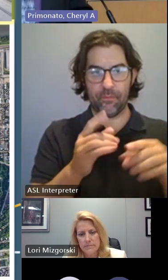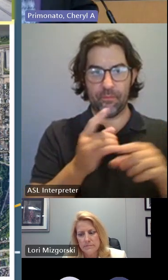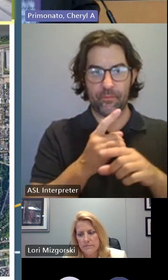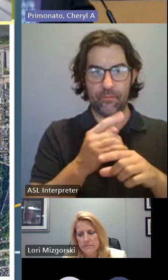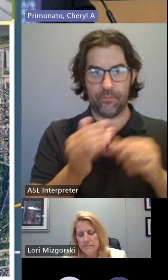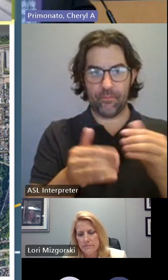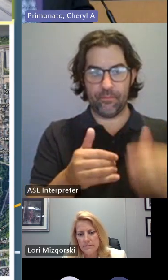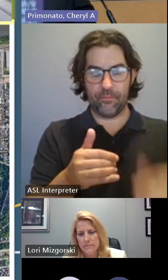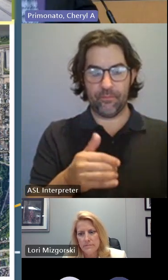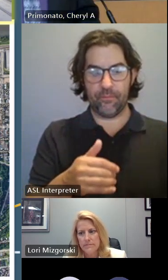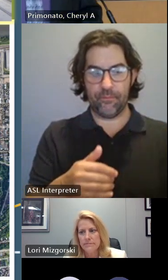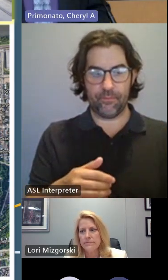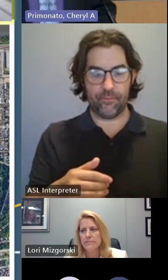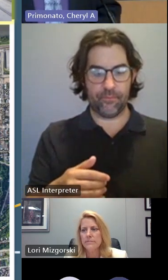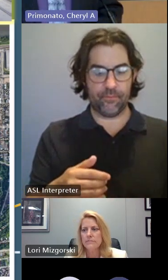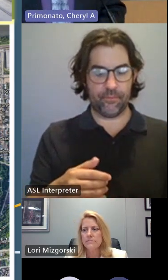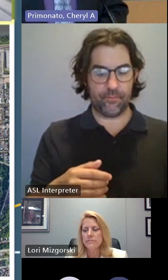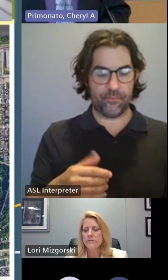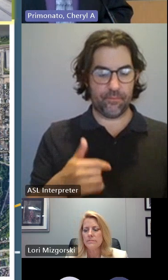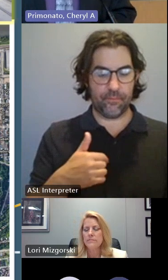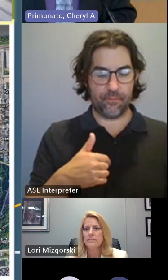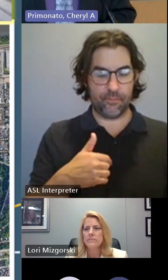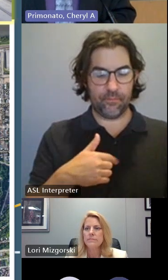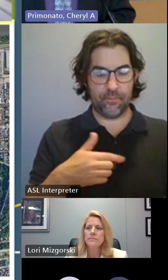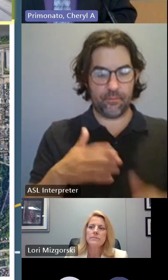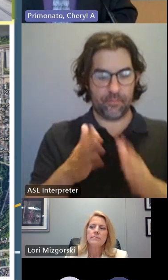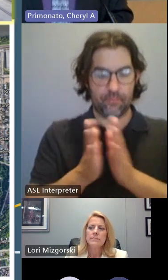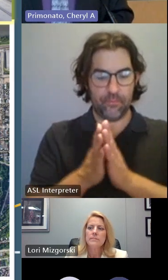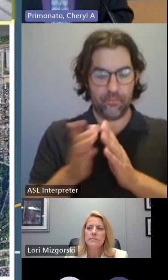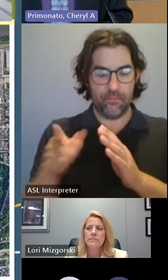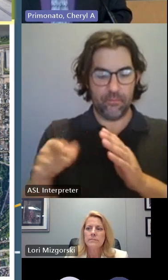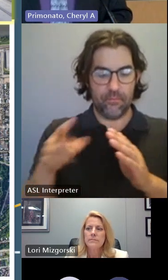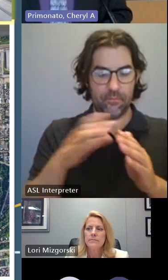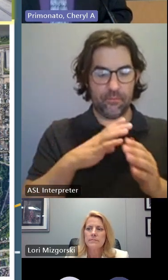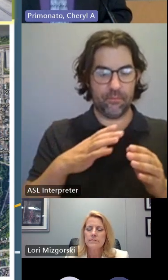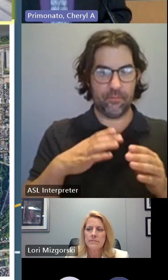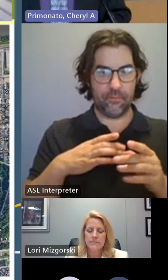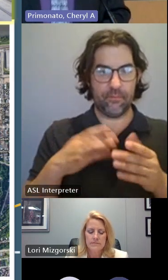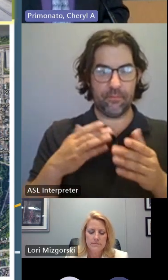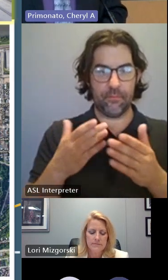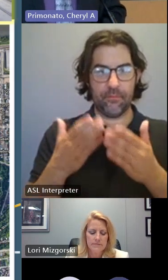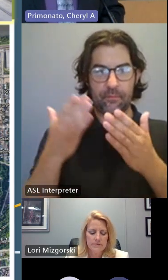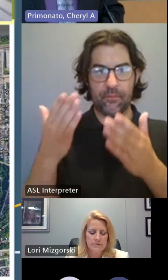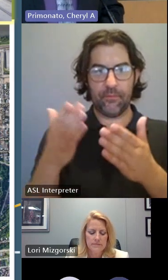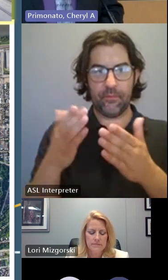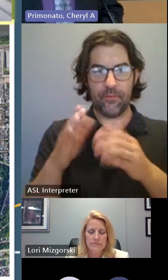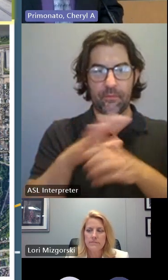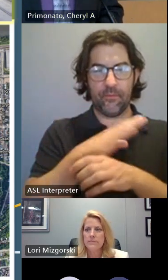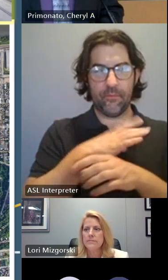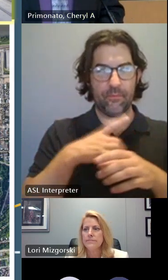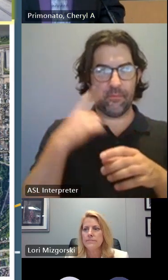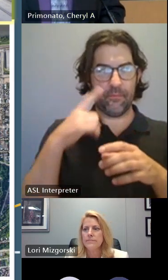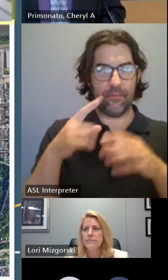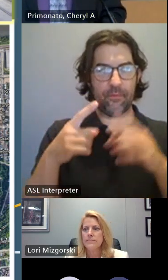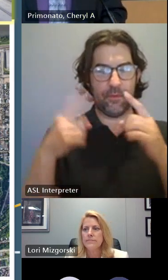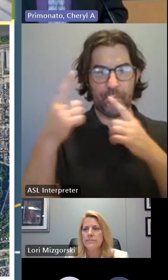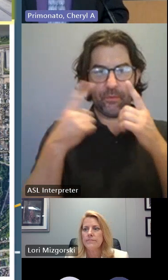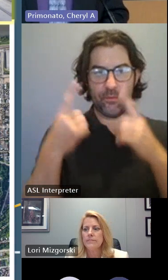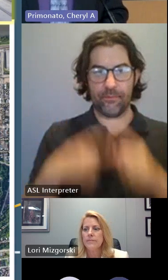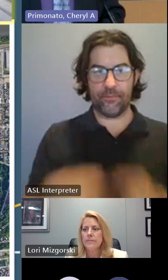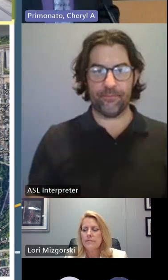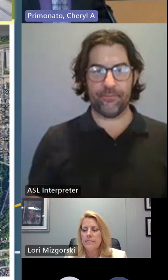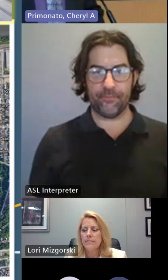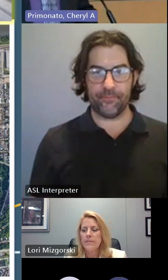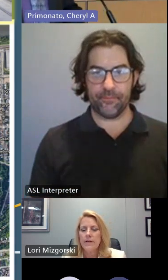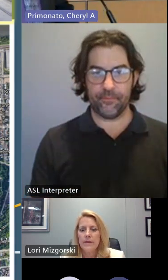Pending any questions, I respectfully request the committee to move the resolution to the full board for consideration. Yes,